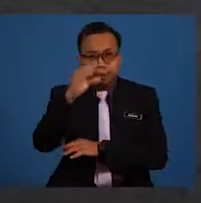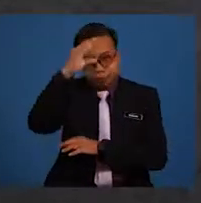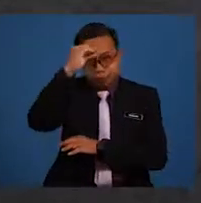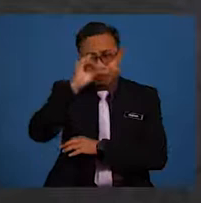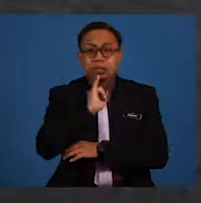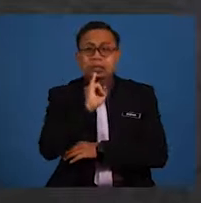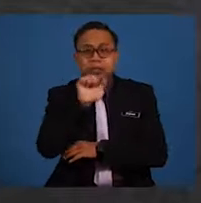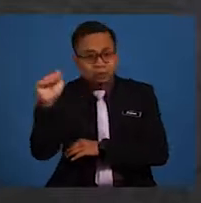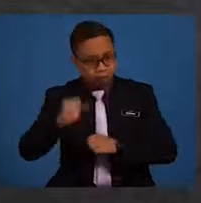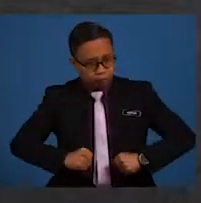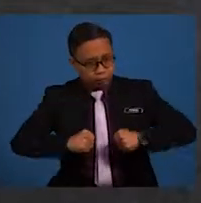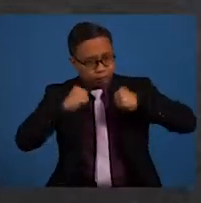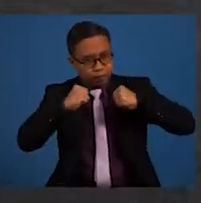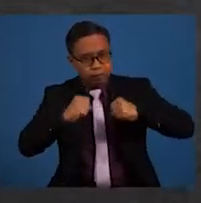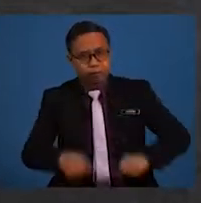a survivor.